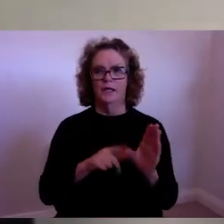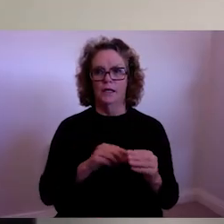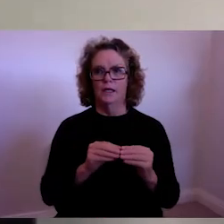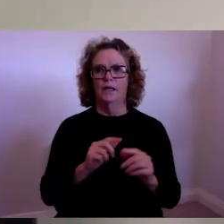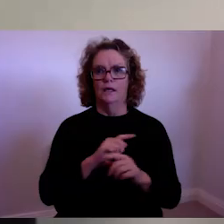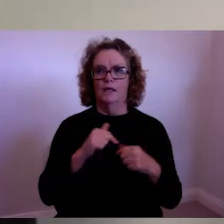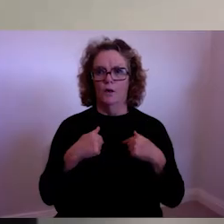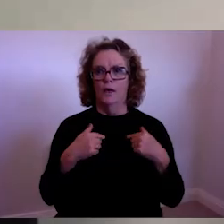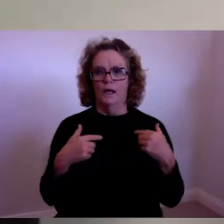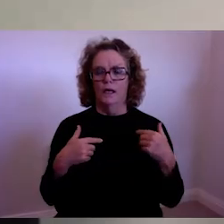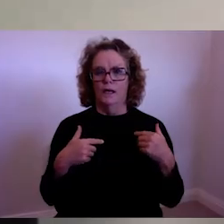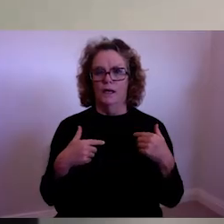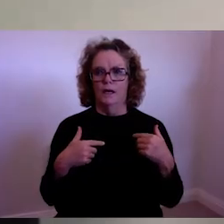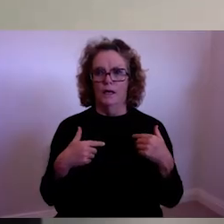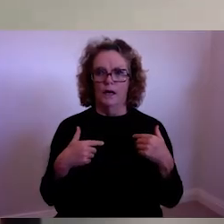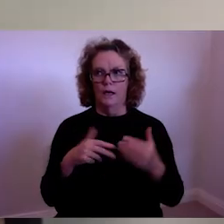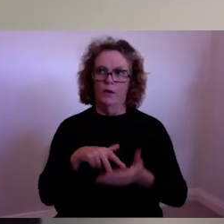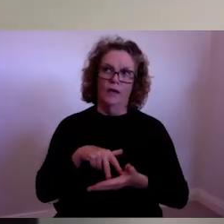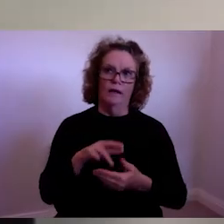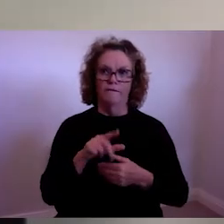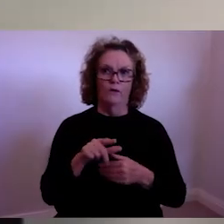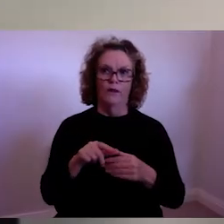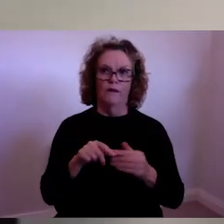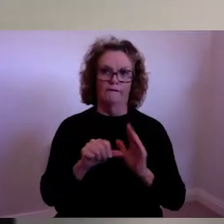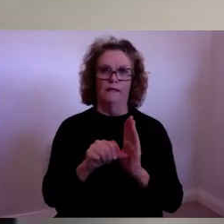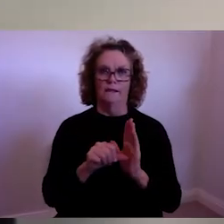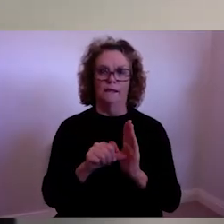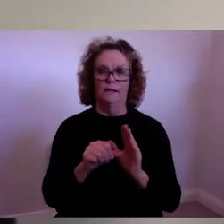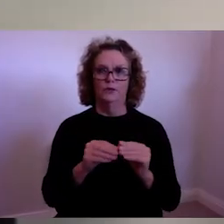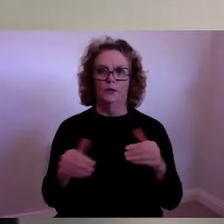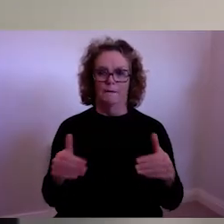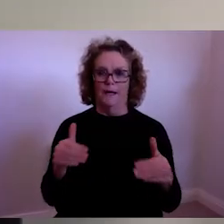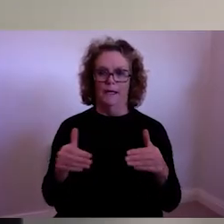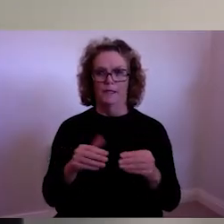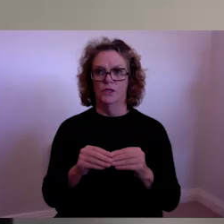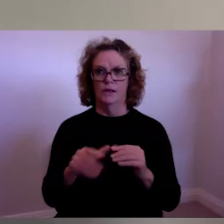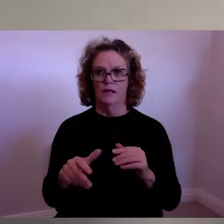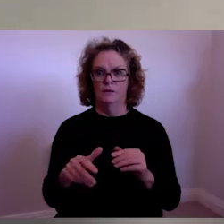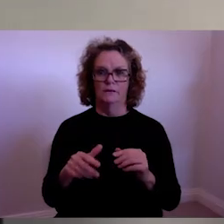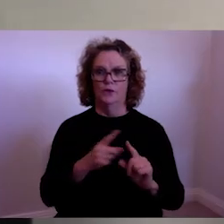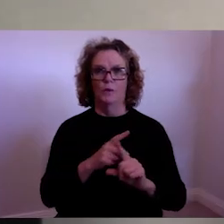to manage the complexities that we need to, and we know there is evidence for. Thank you.